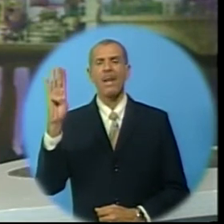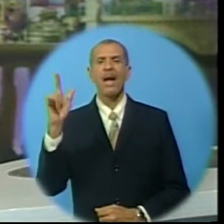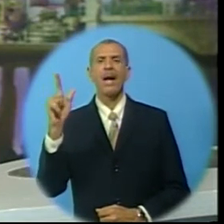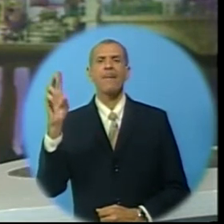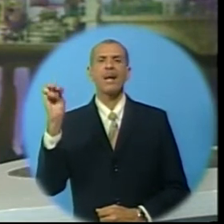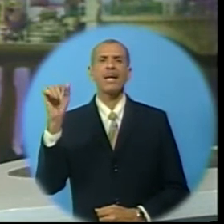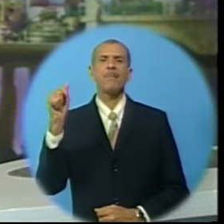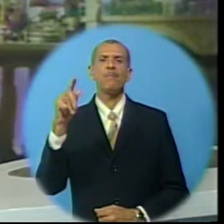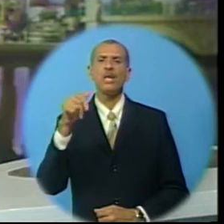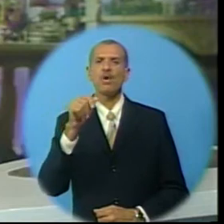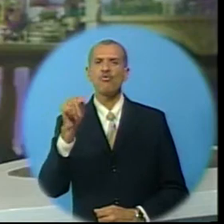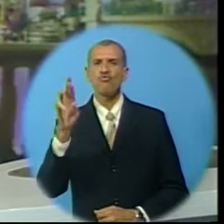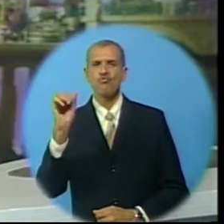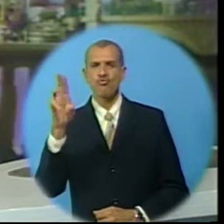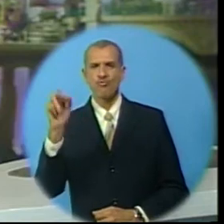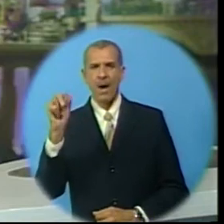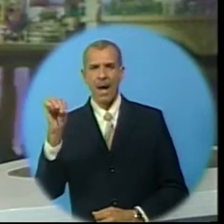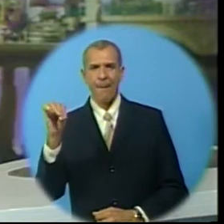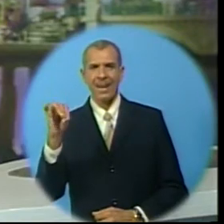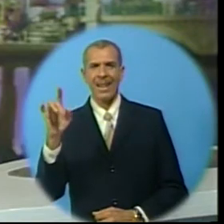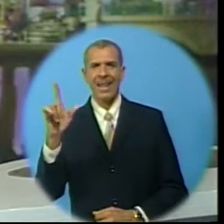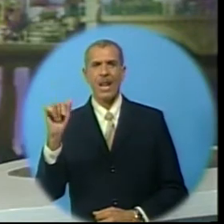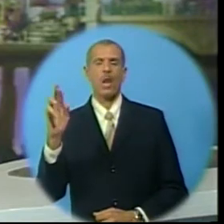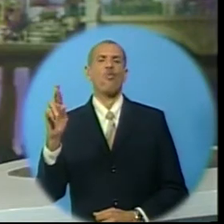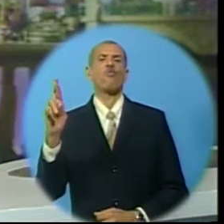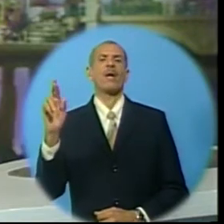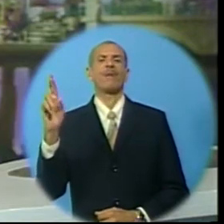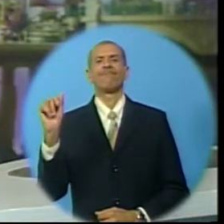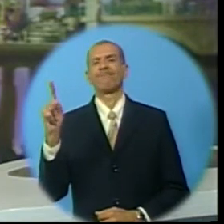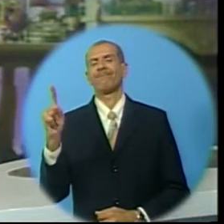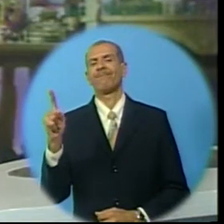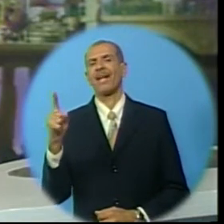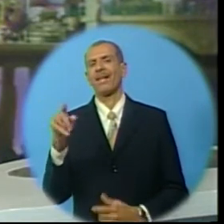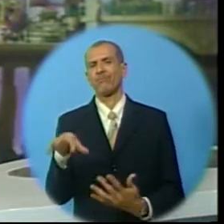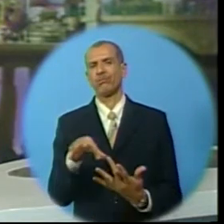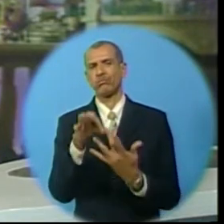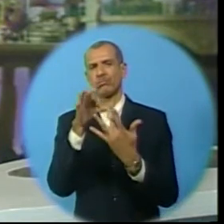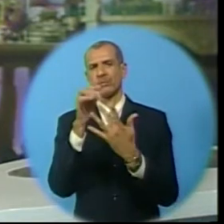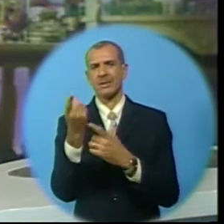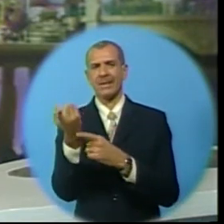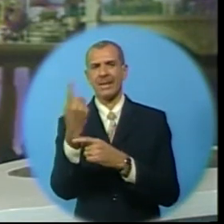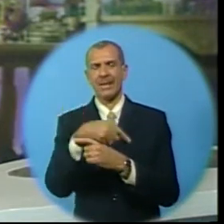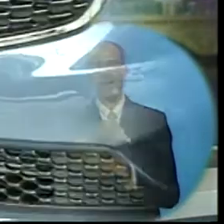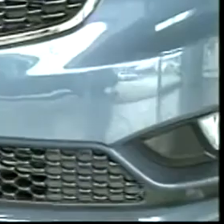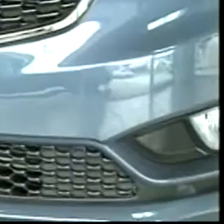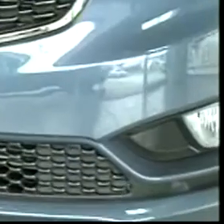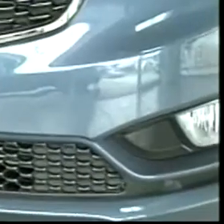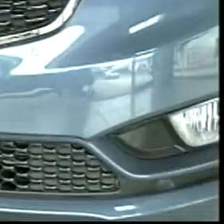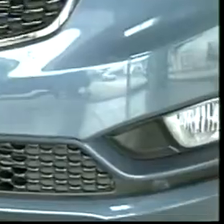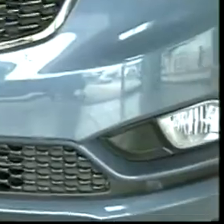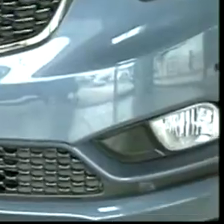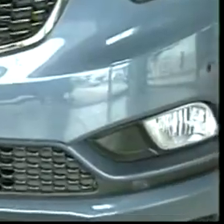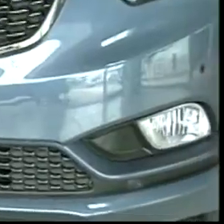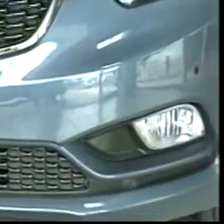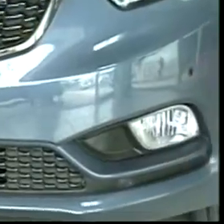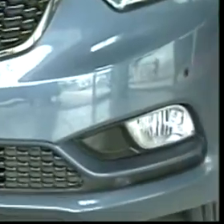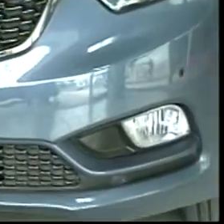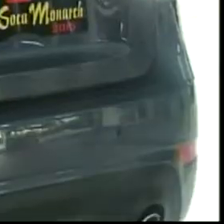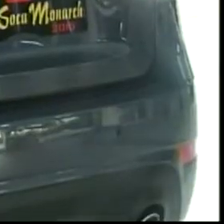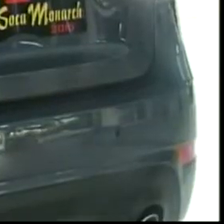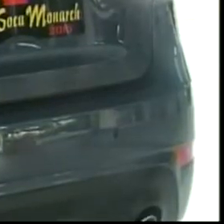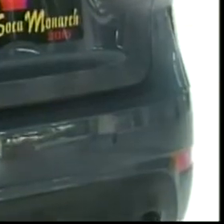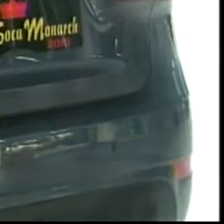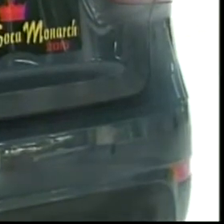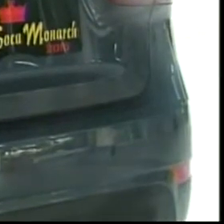Mikey, Peter Ram, and Lil Rick. The finalists drew their positions today here at CBC during the festival stage program and